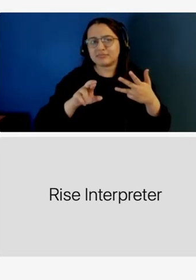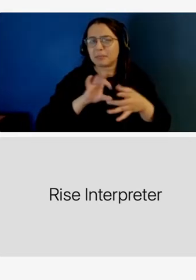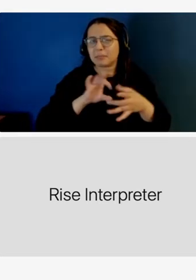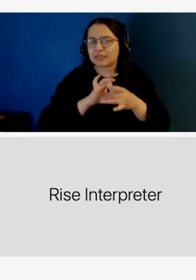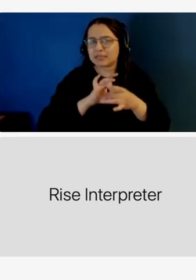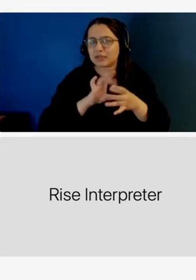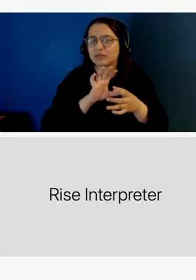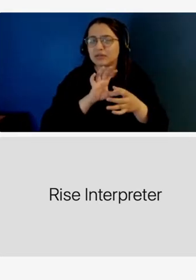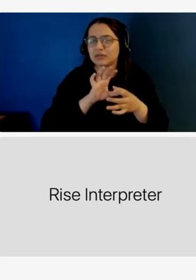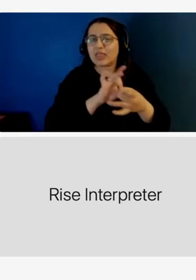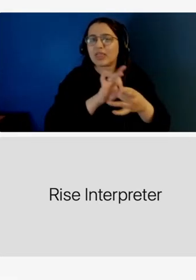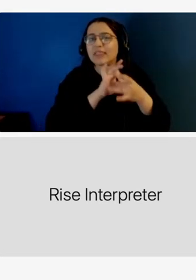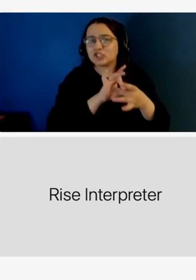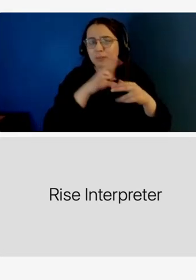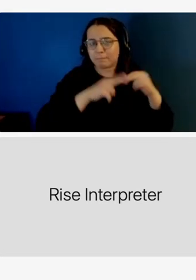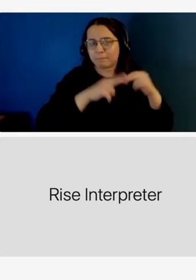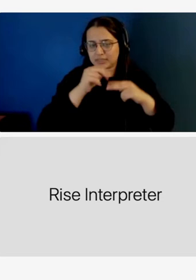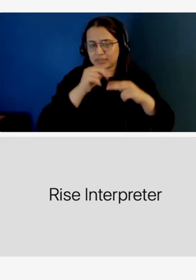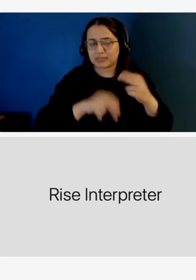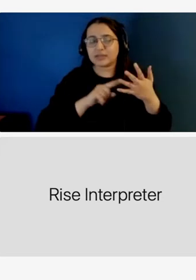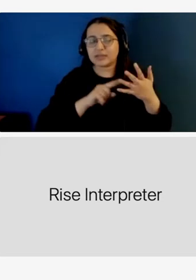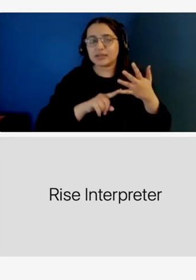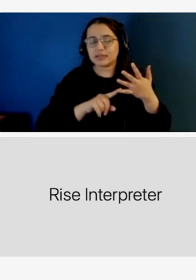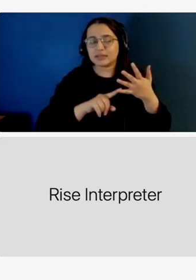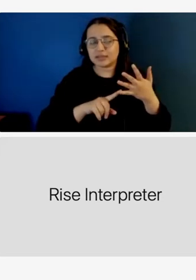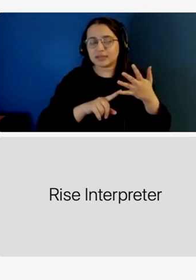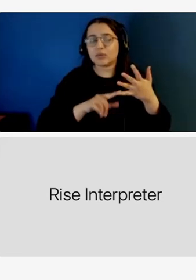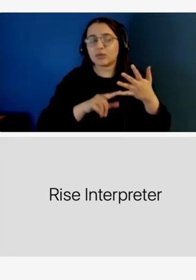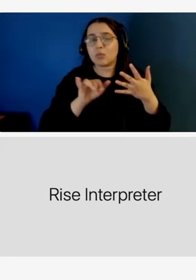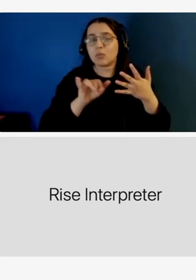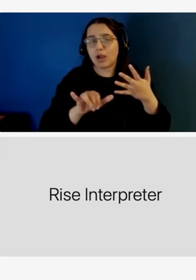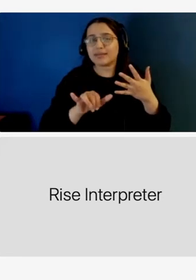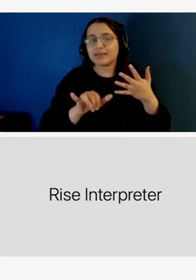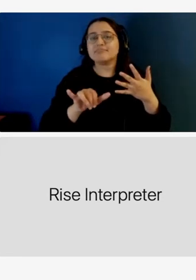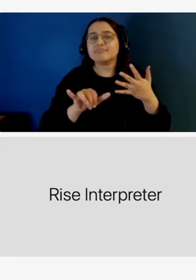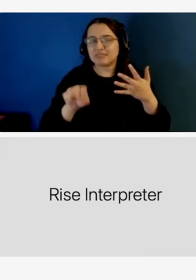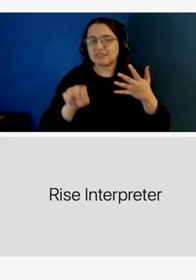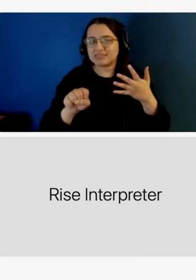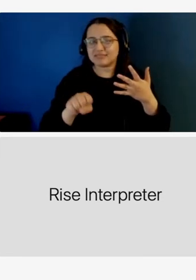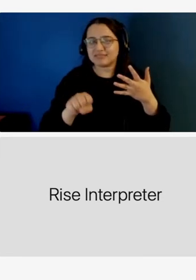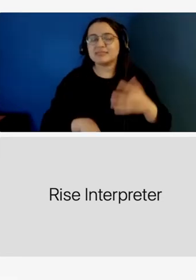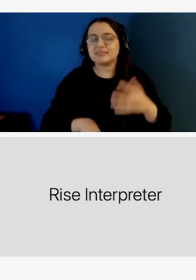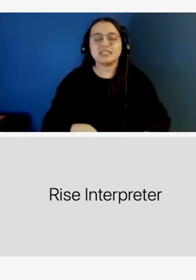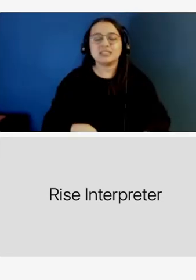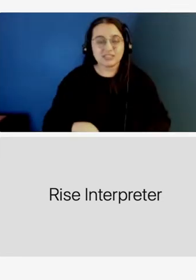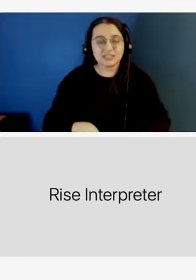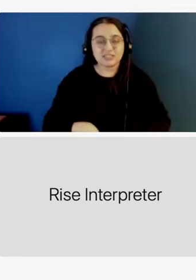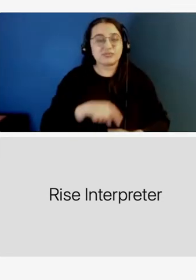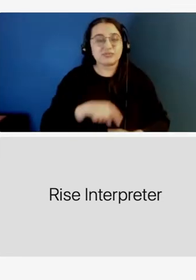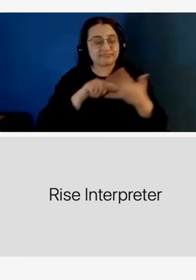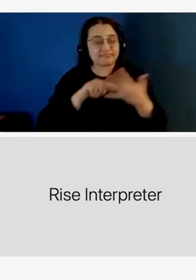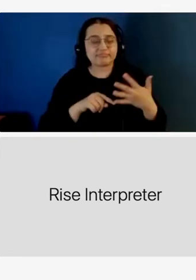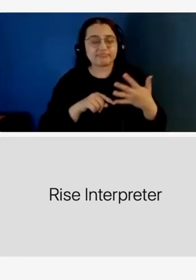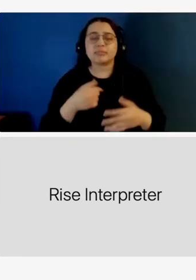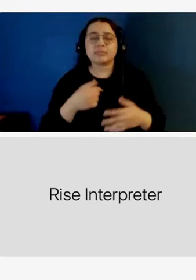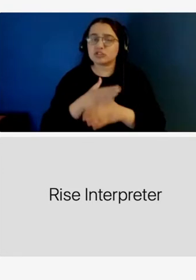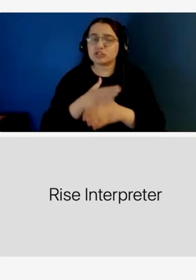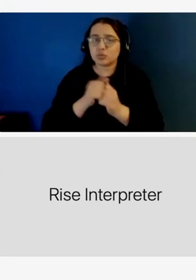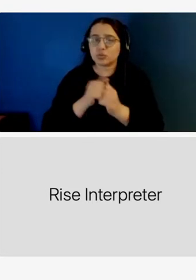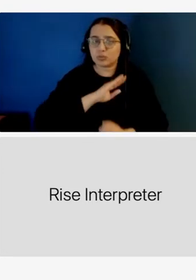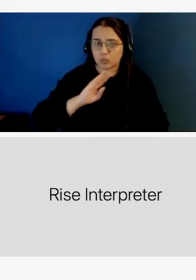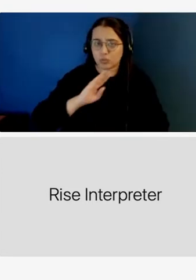And this document, when I shared it with Board President Flores, I shared the difference on the thickness of the strategic